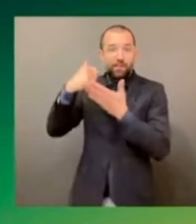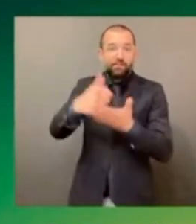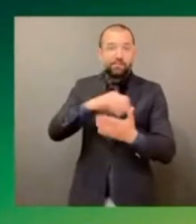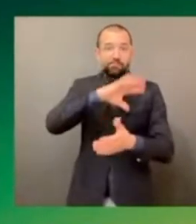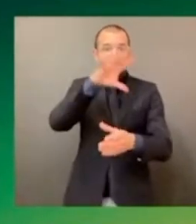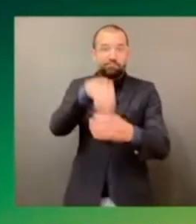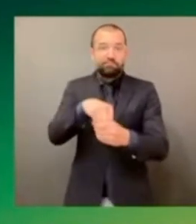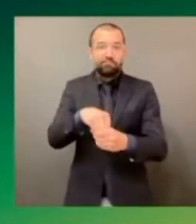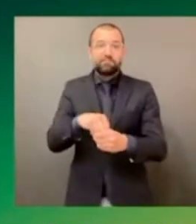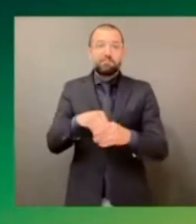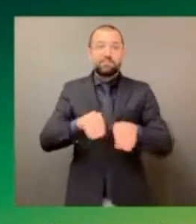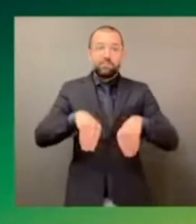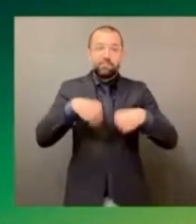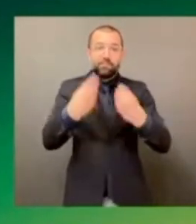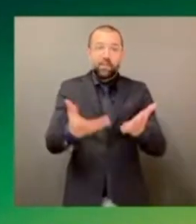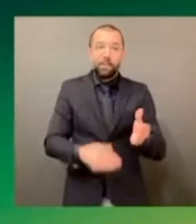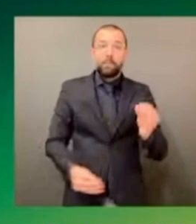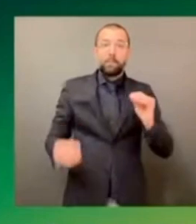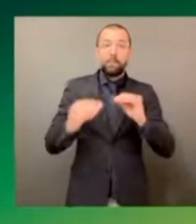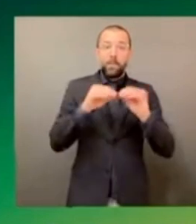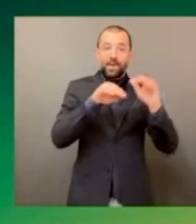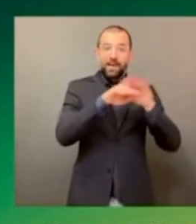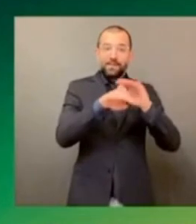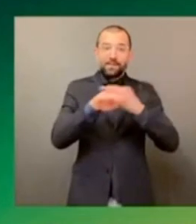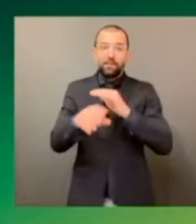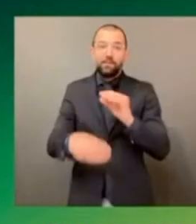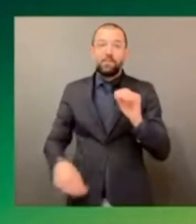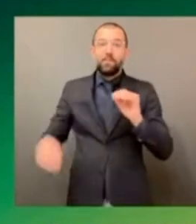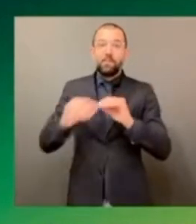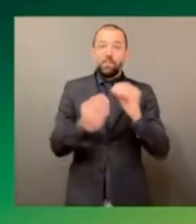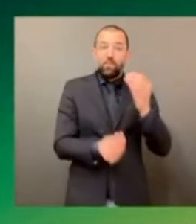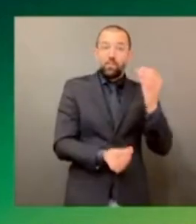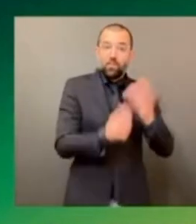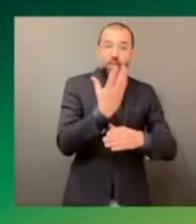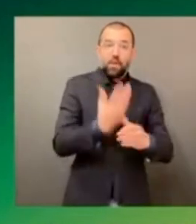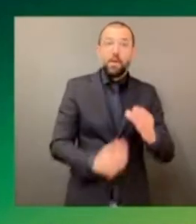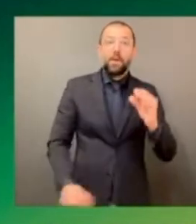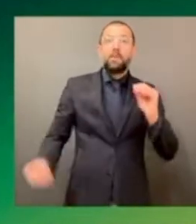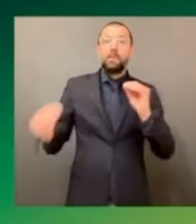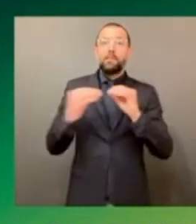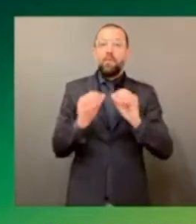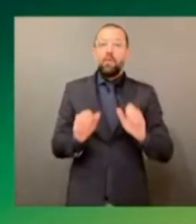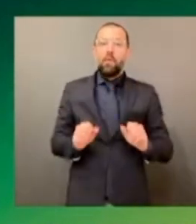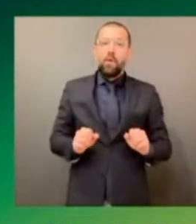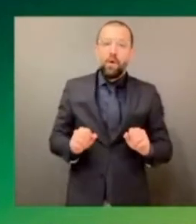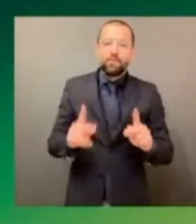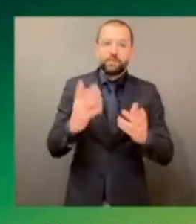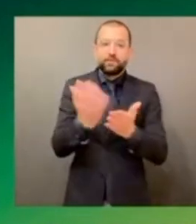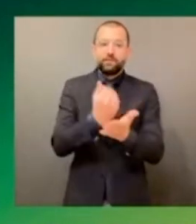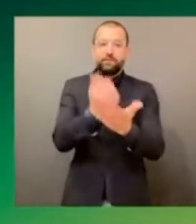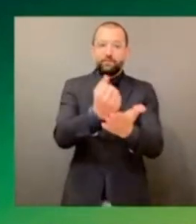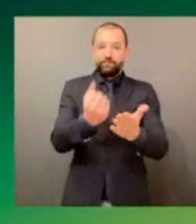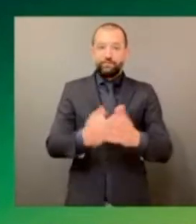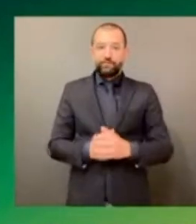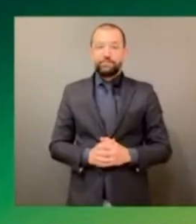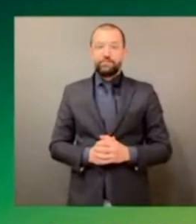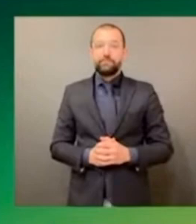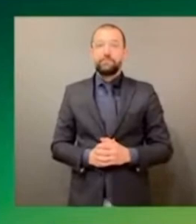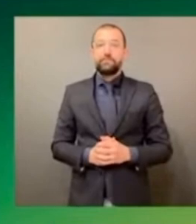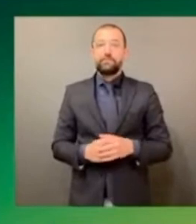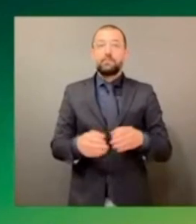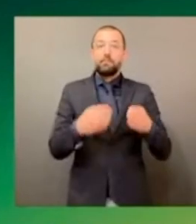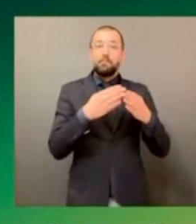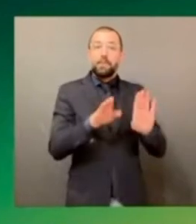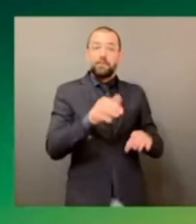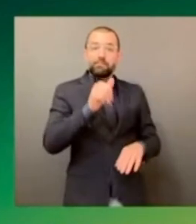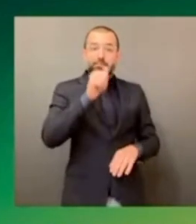can unleash growth and opportunity that far exceeds what either the public or private sector